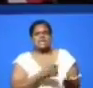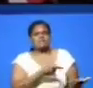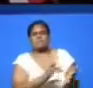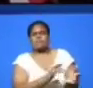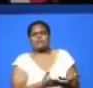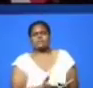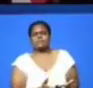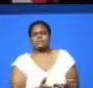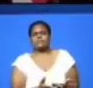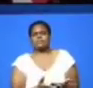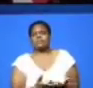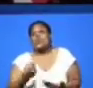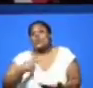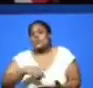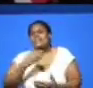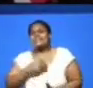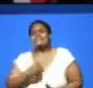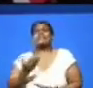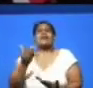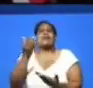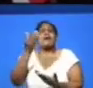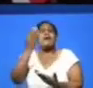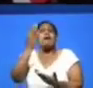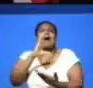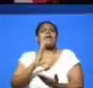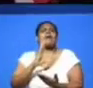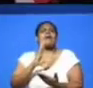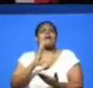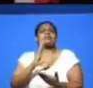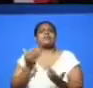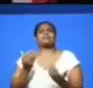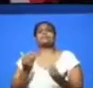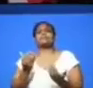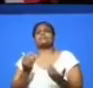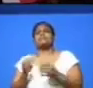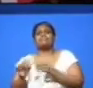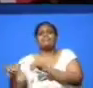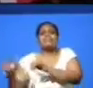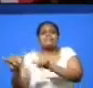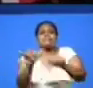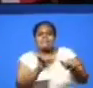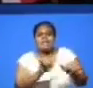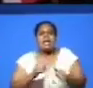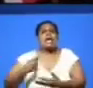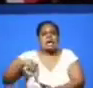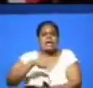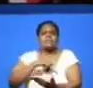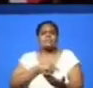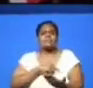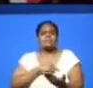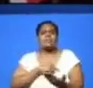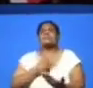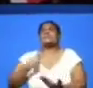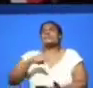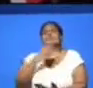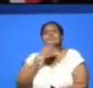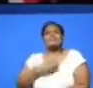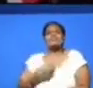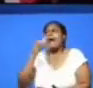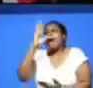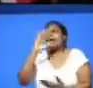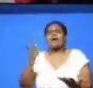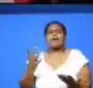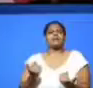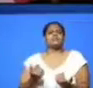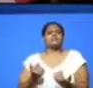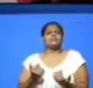want a God who is made in the likeness of who we are. We want a God who is made in